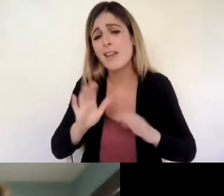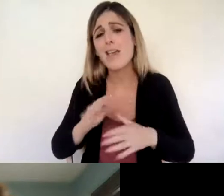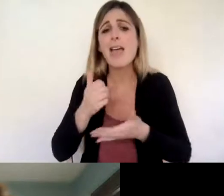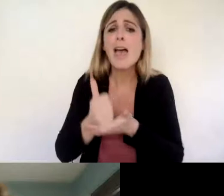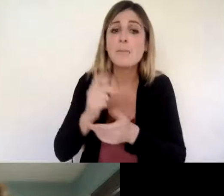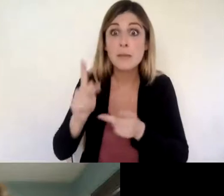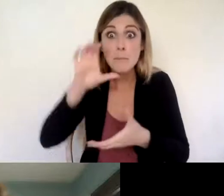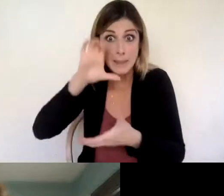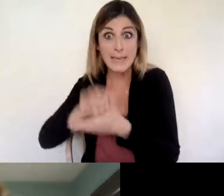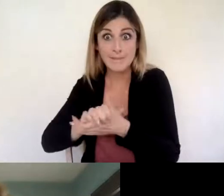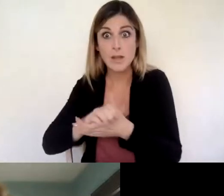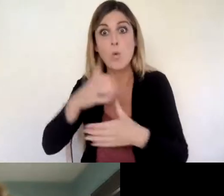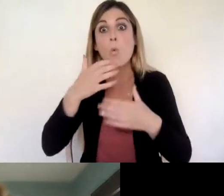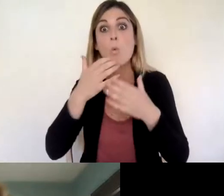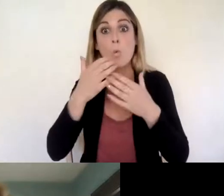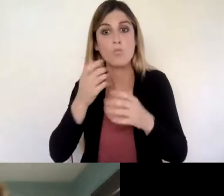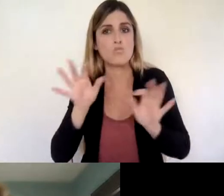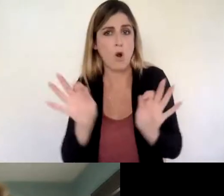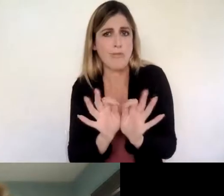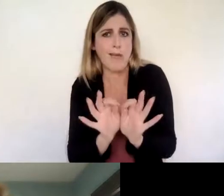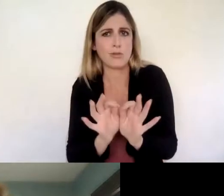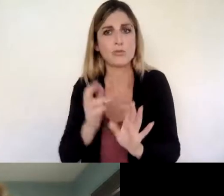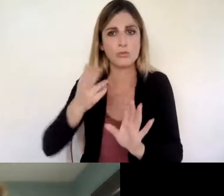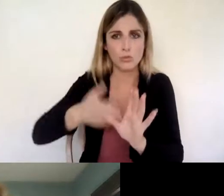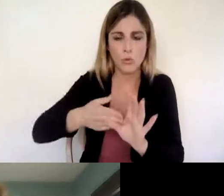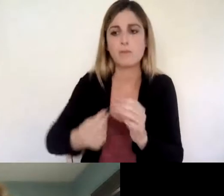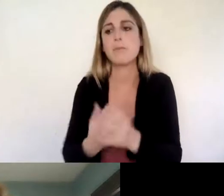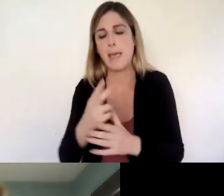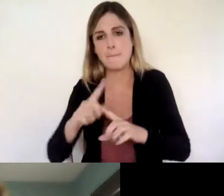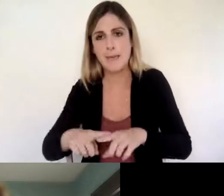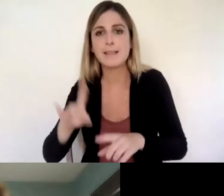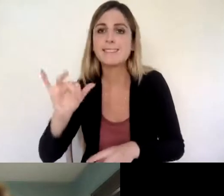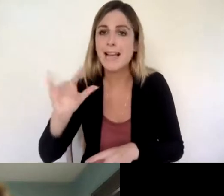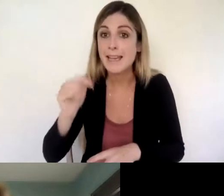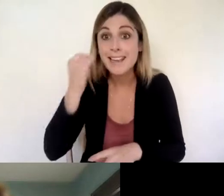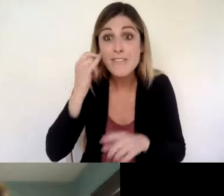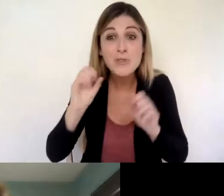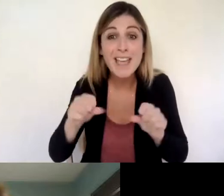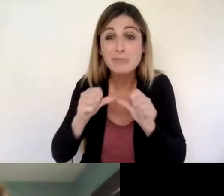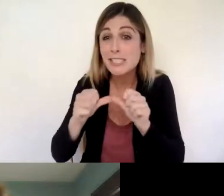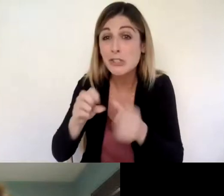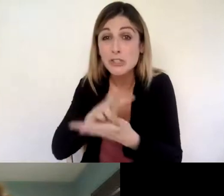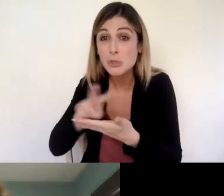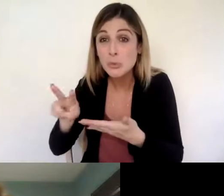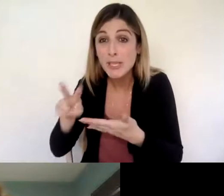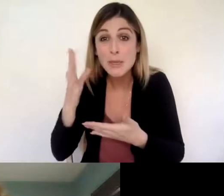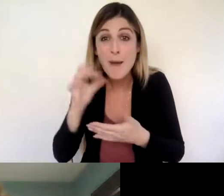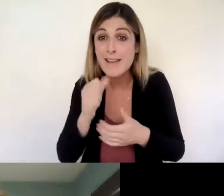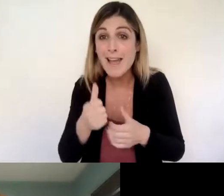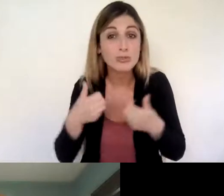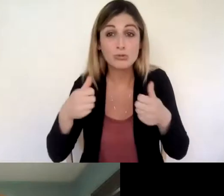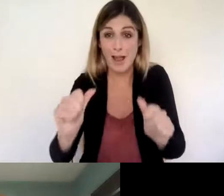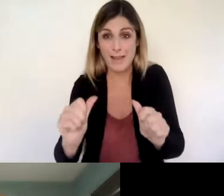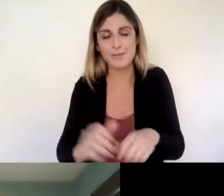making the effort for, because they find out really quickly. And we tell people, look, you can do anything for 2 weeks, So give it a try. Just